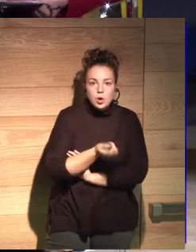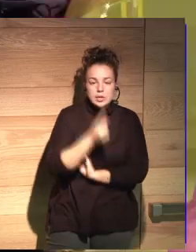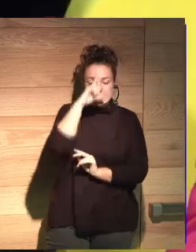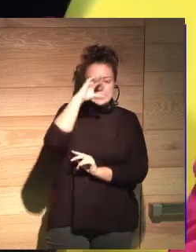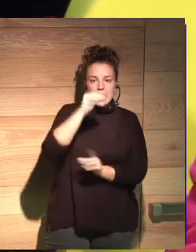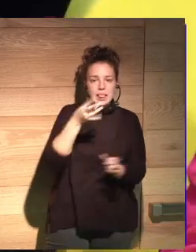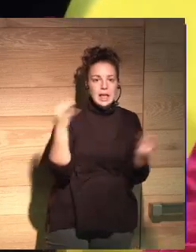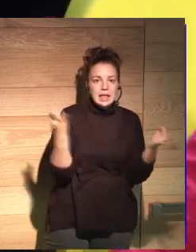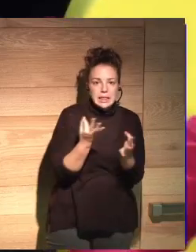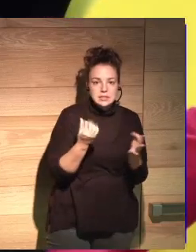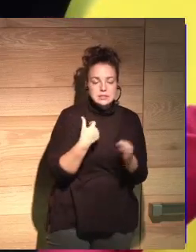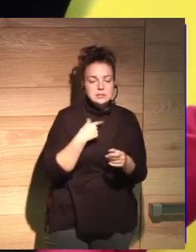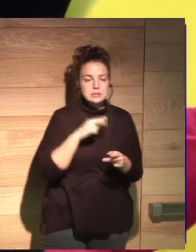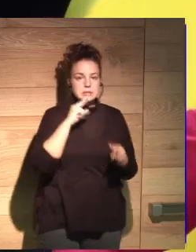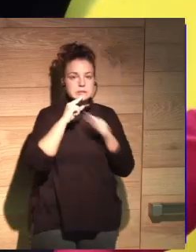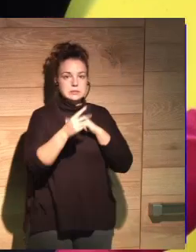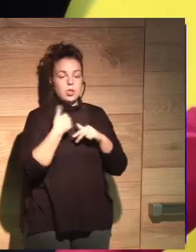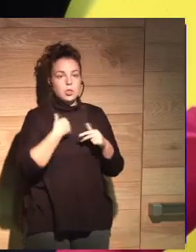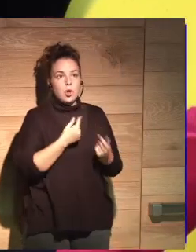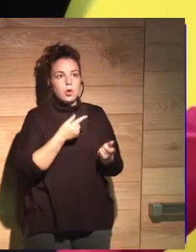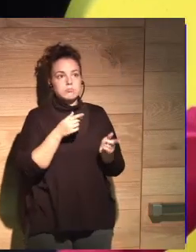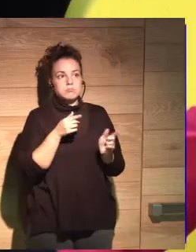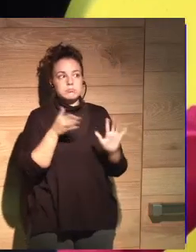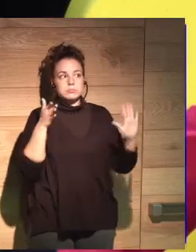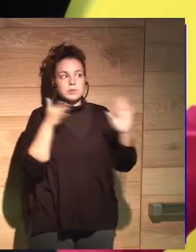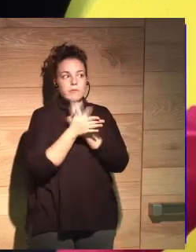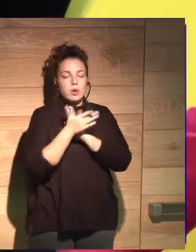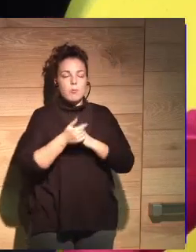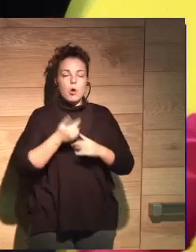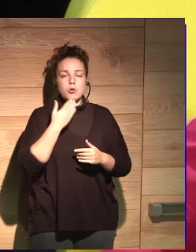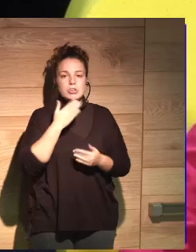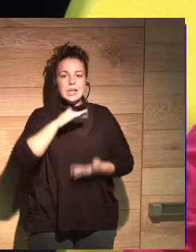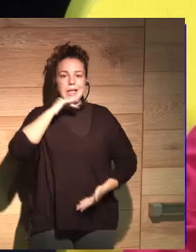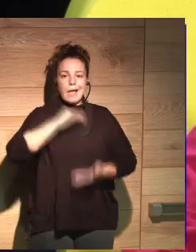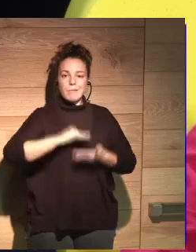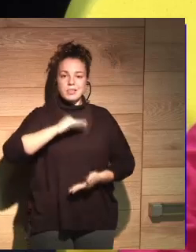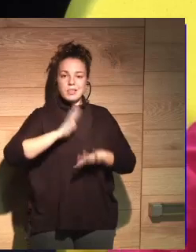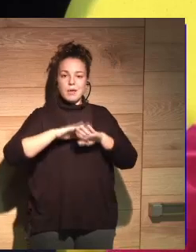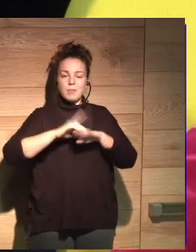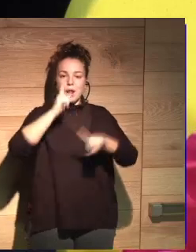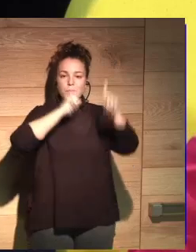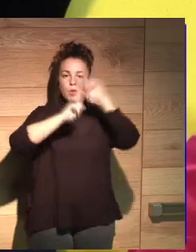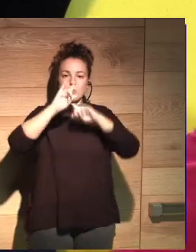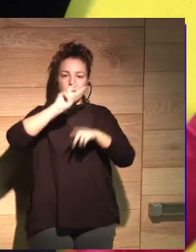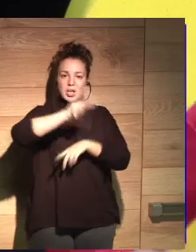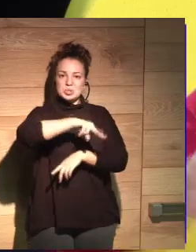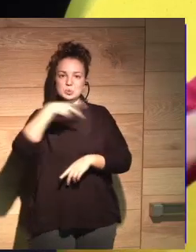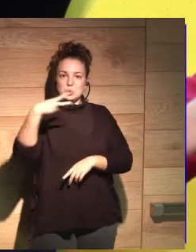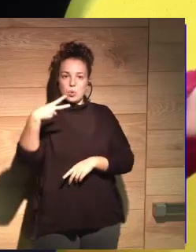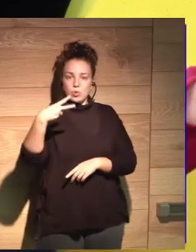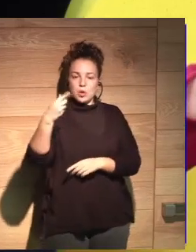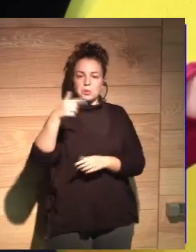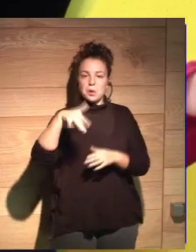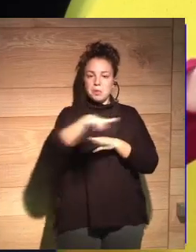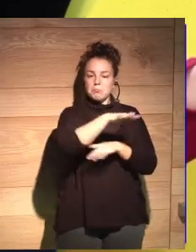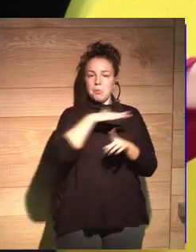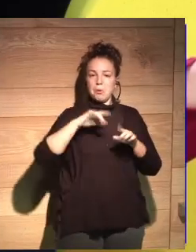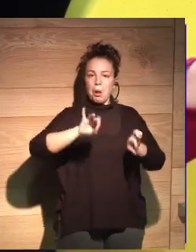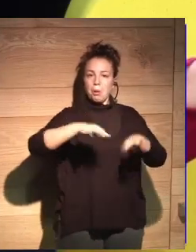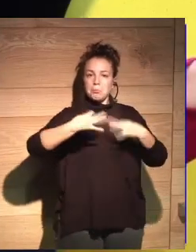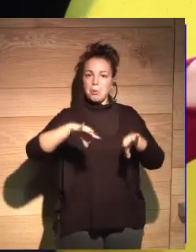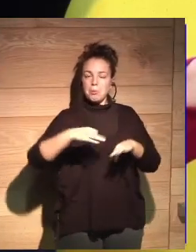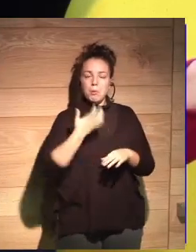intelligence? As the ability to solve your problems in a general environment. And whether that is dance, football, or